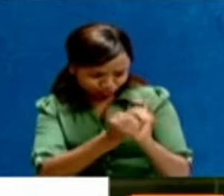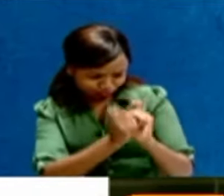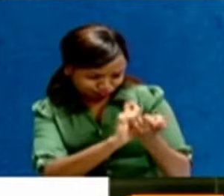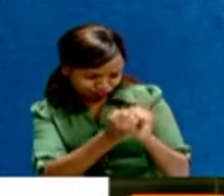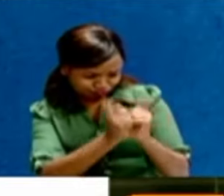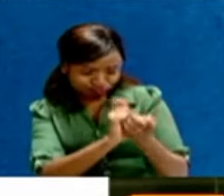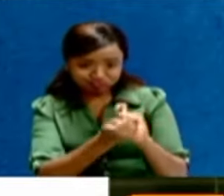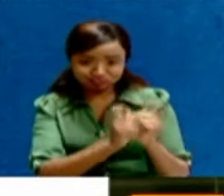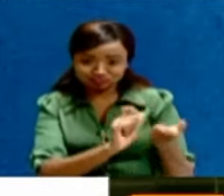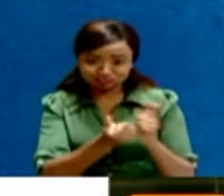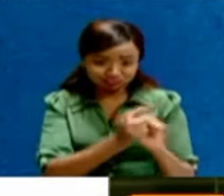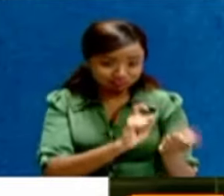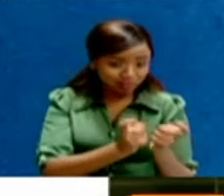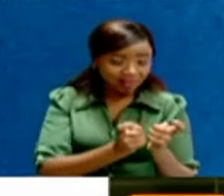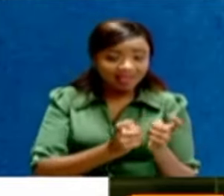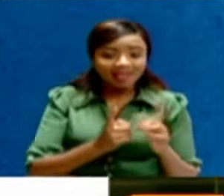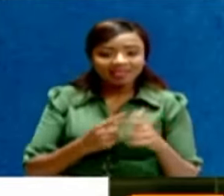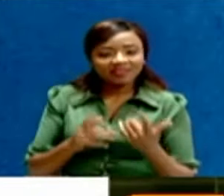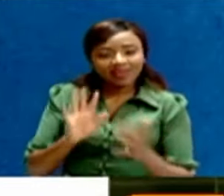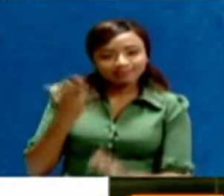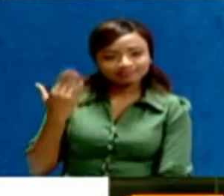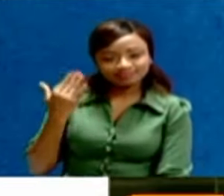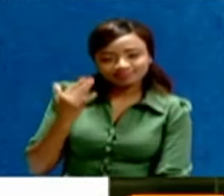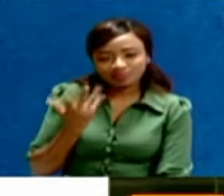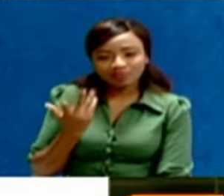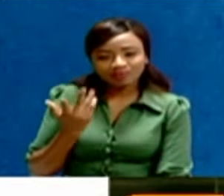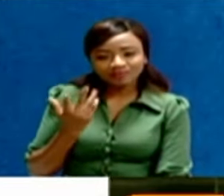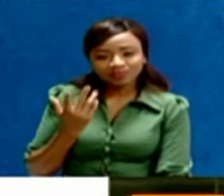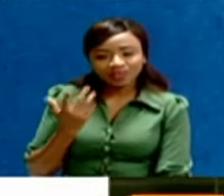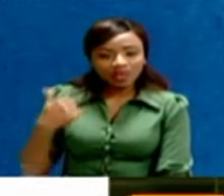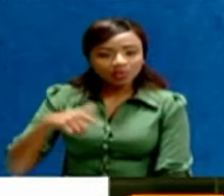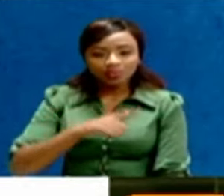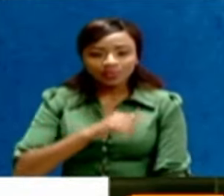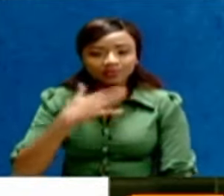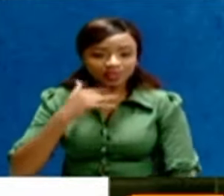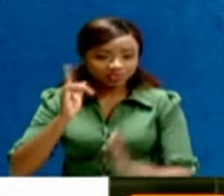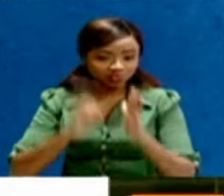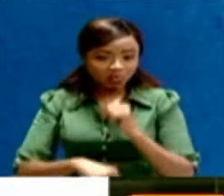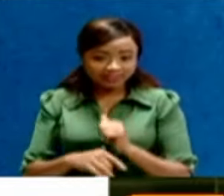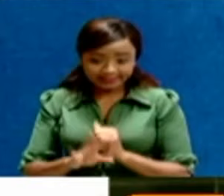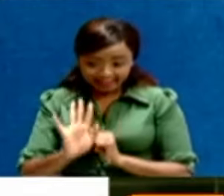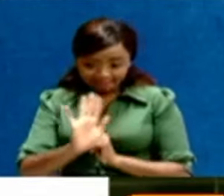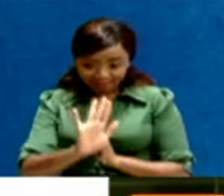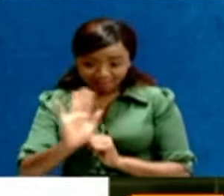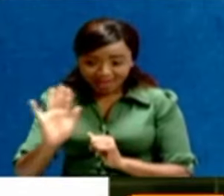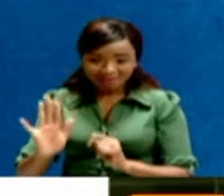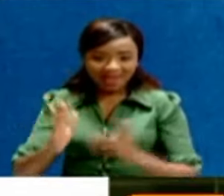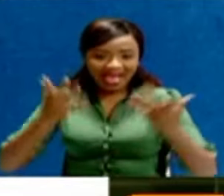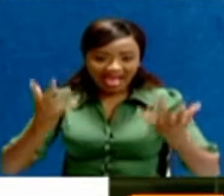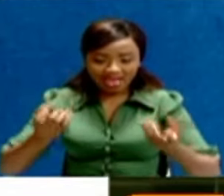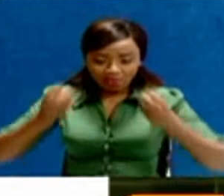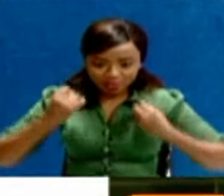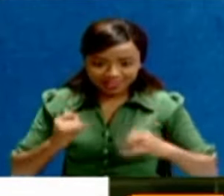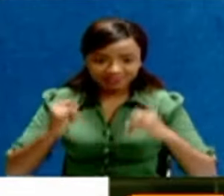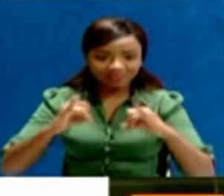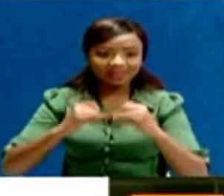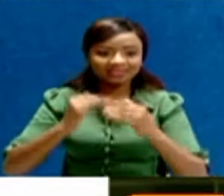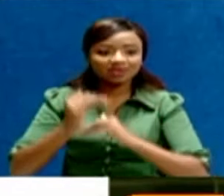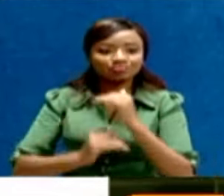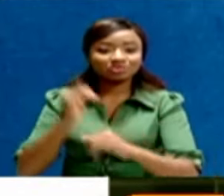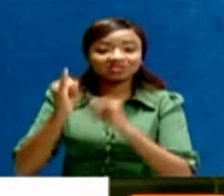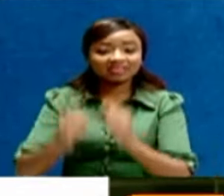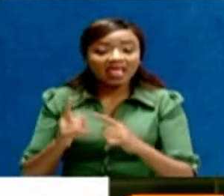The first time, the original time was, we bring the formula, it starts to apply immediately. Then the